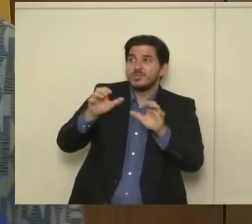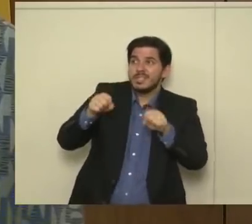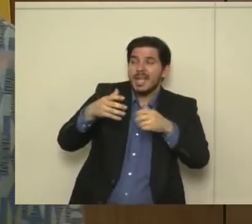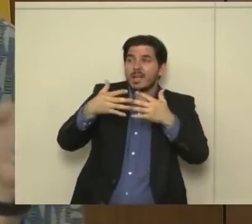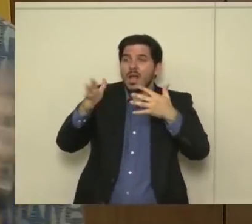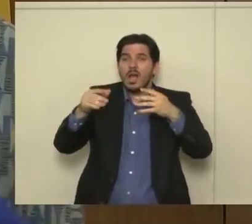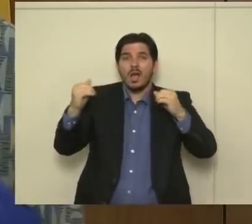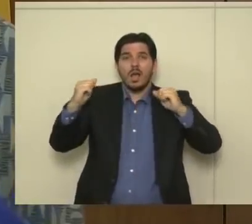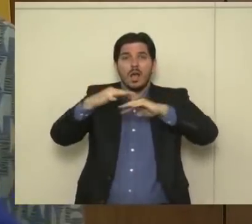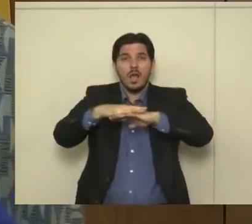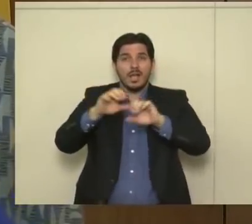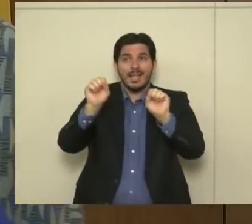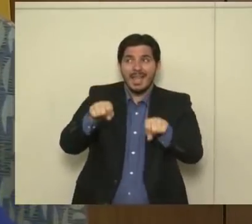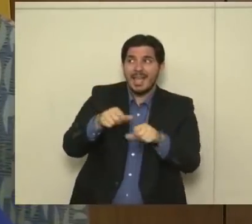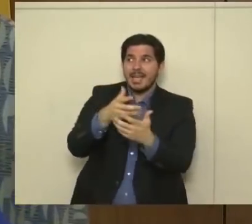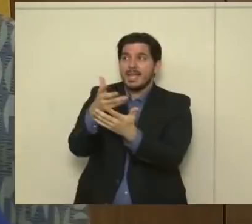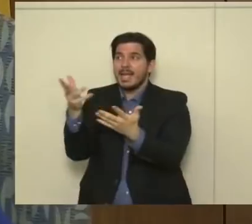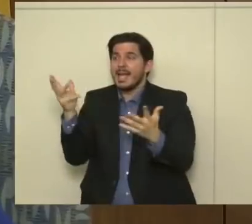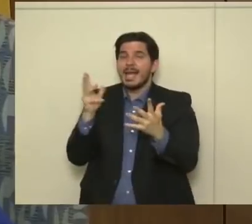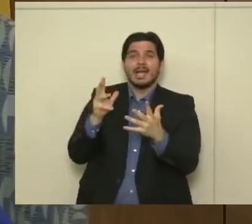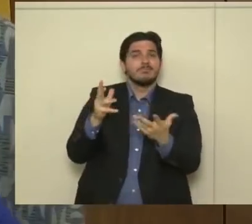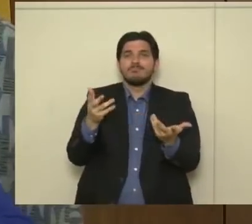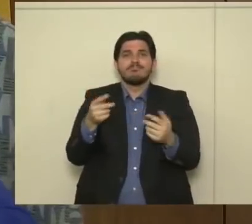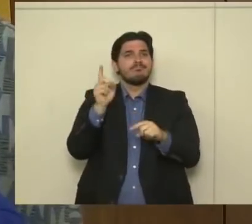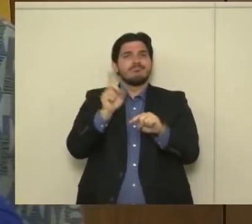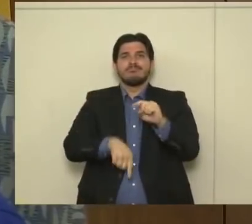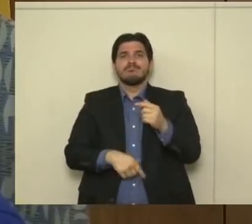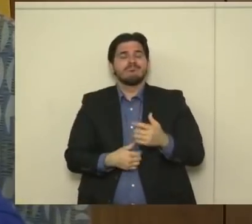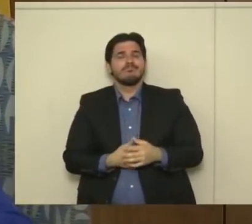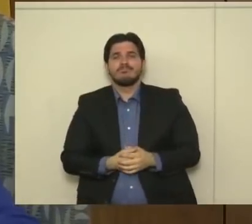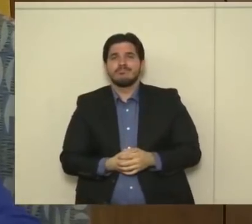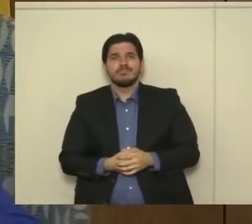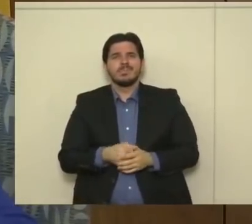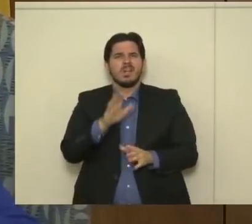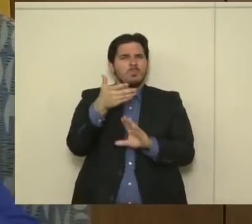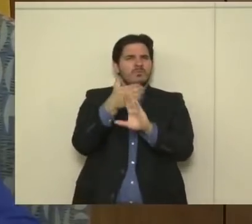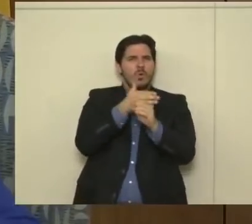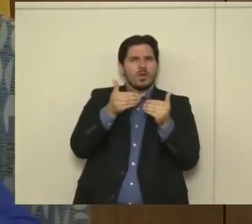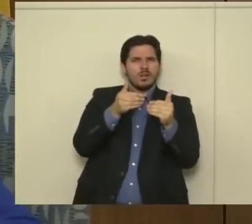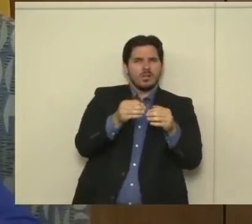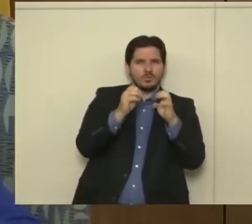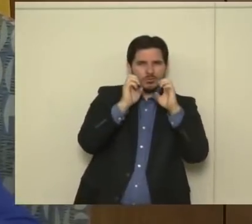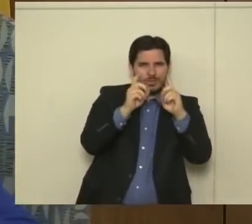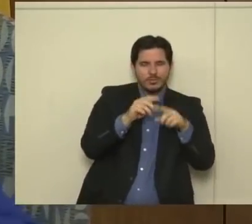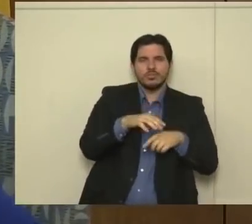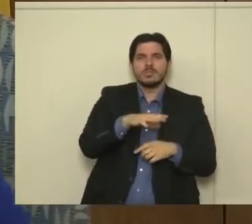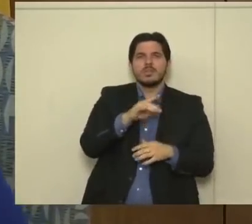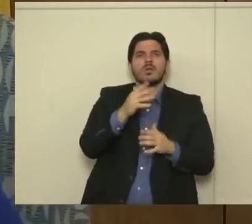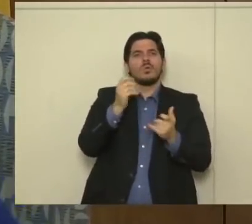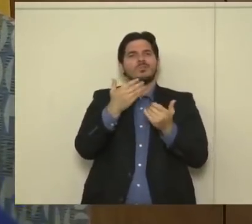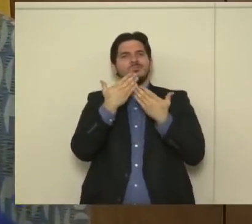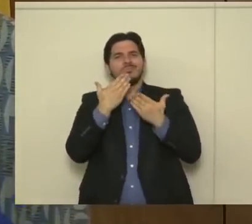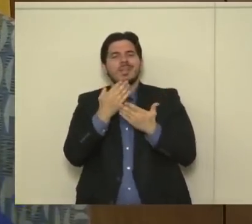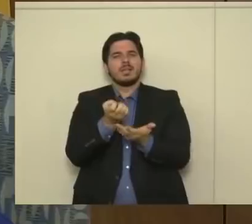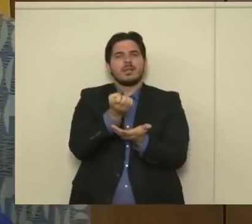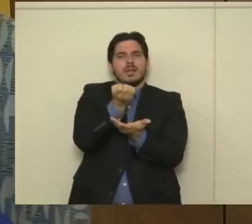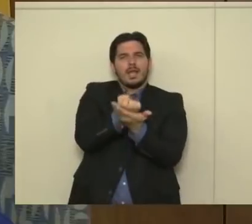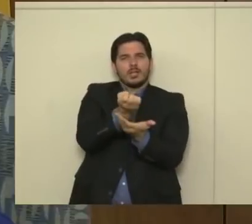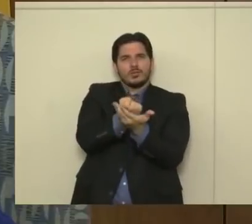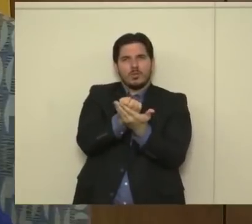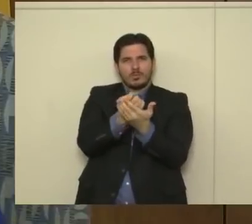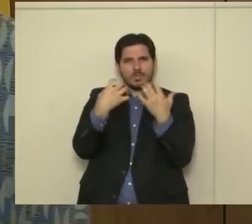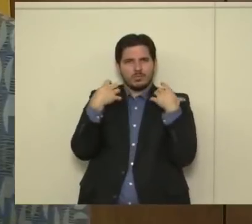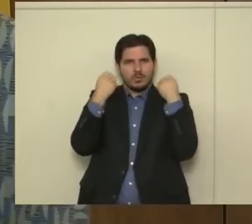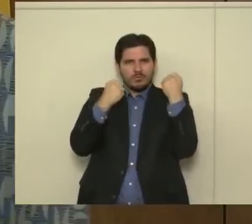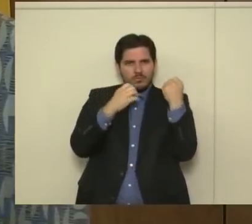And the last thing before we go to education, I want to thank the Economic Recovery Council. The suggestions about how we introduce